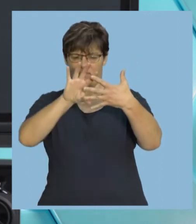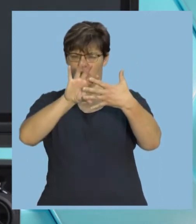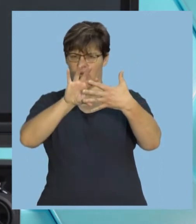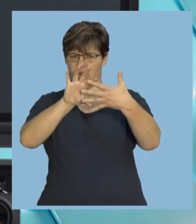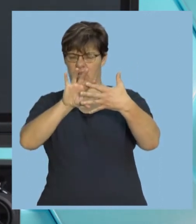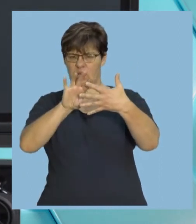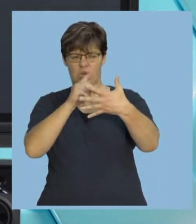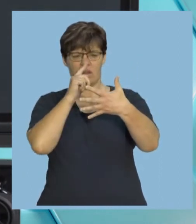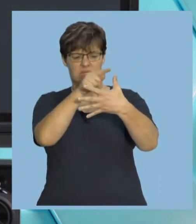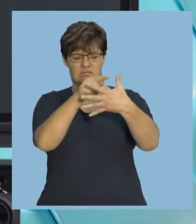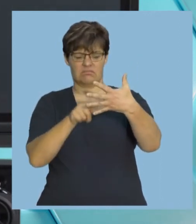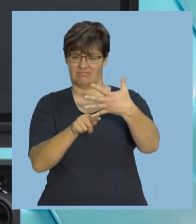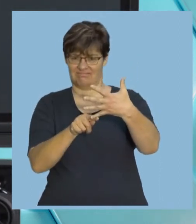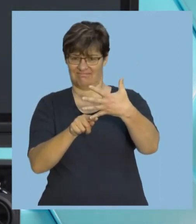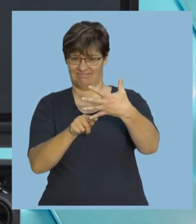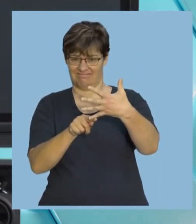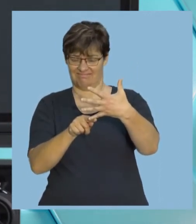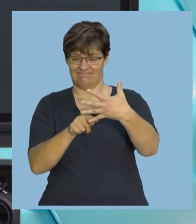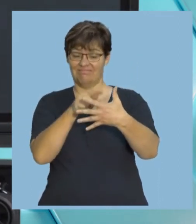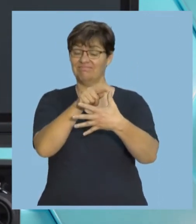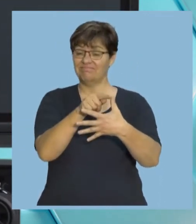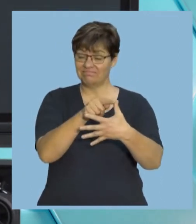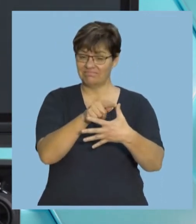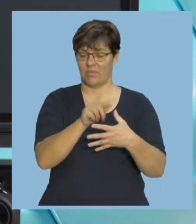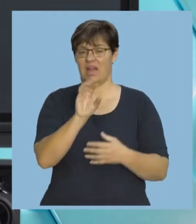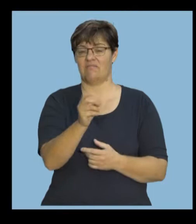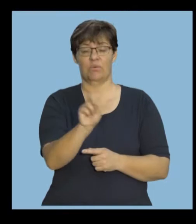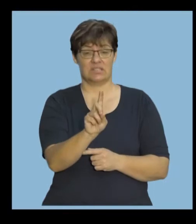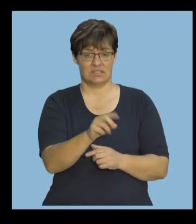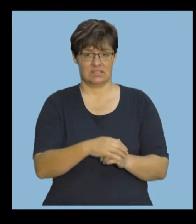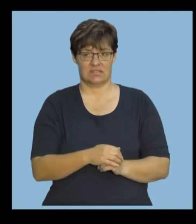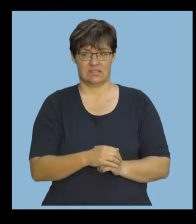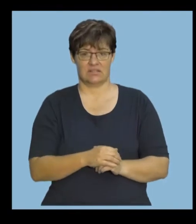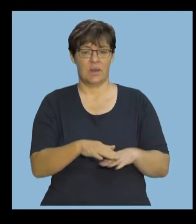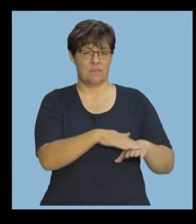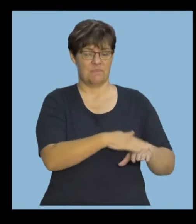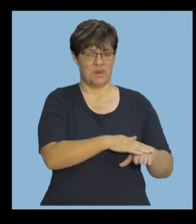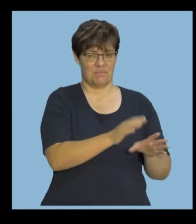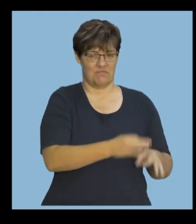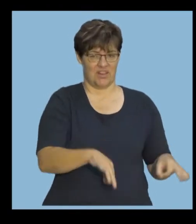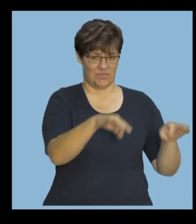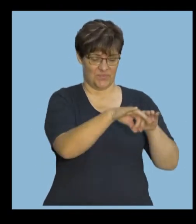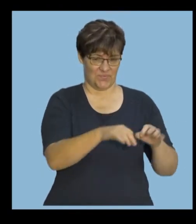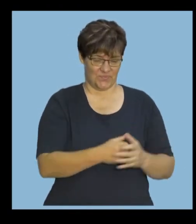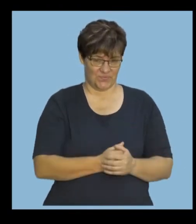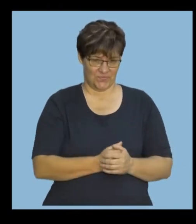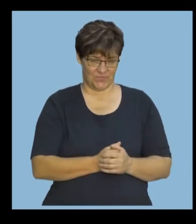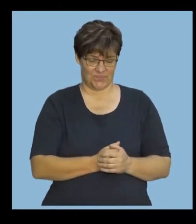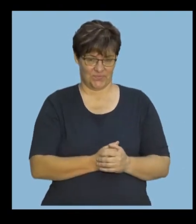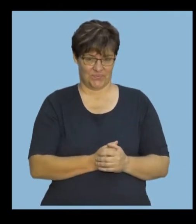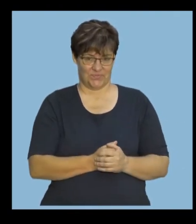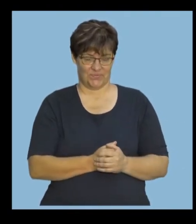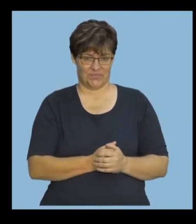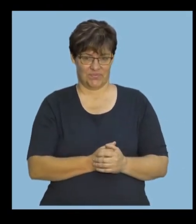5. Okay, let's look at the last two. So we have what is known as the minimum value. So this